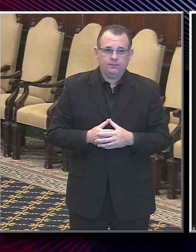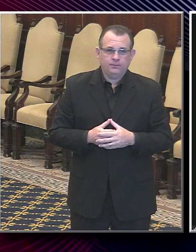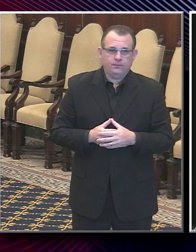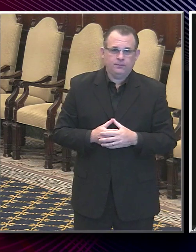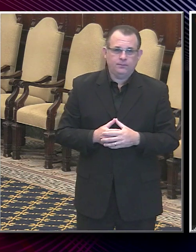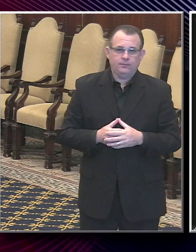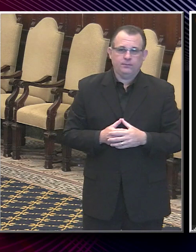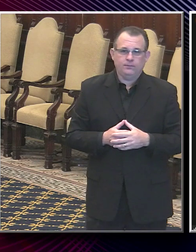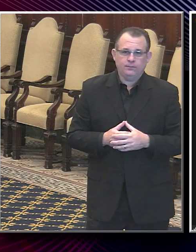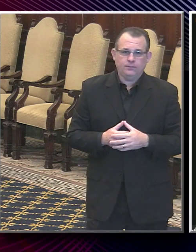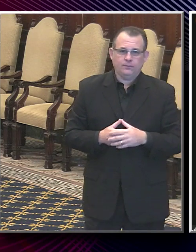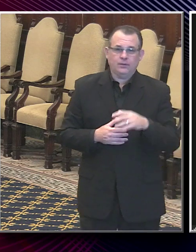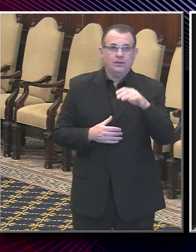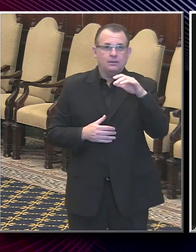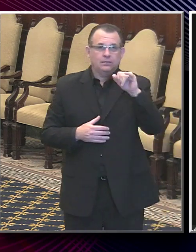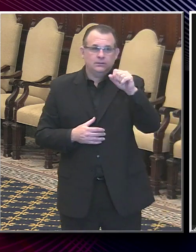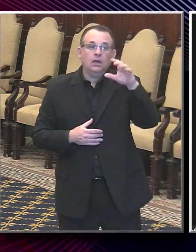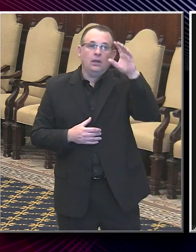Yeah, hi.